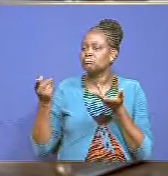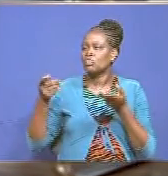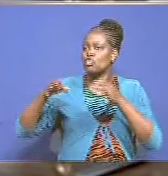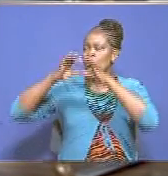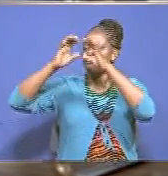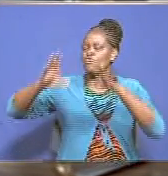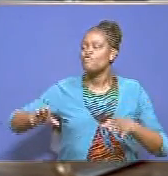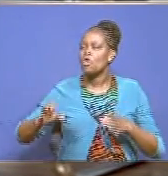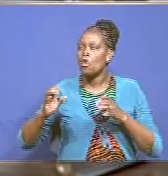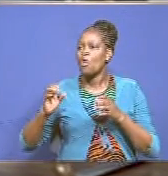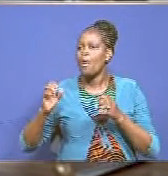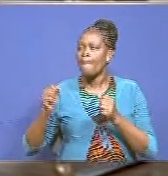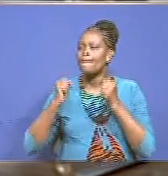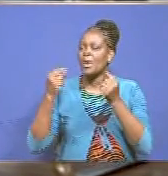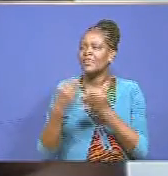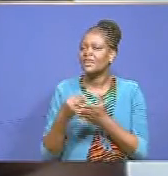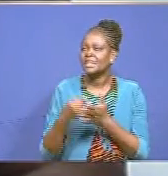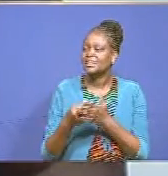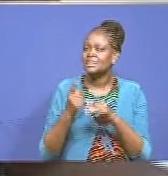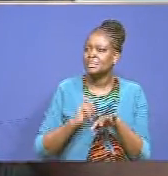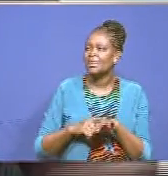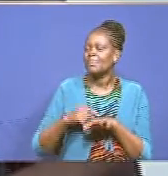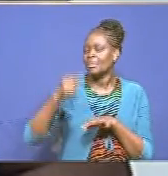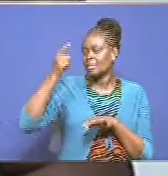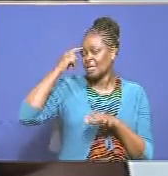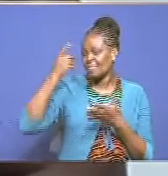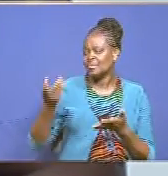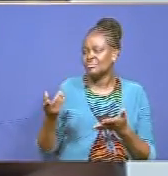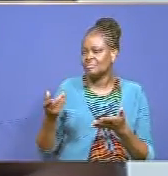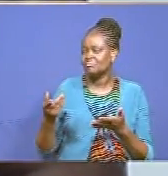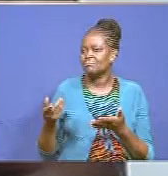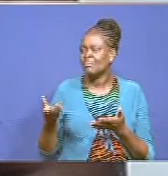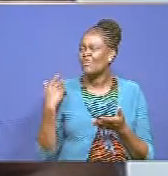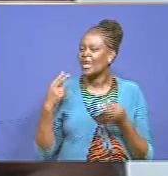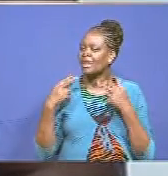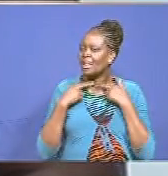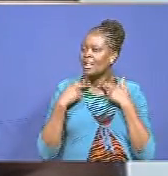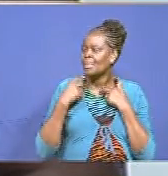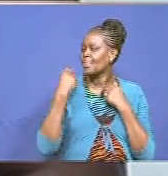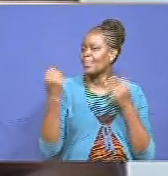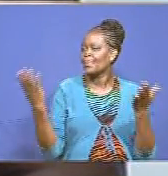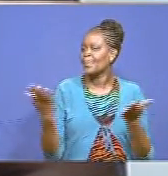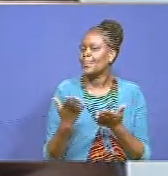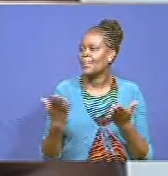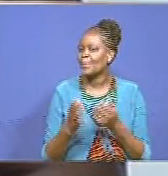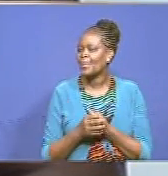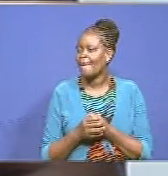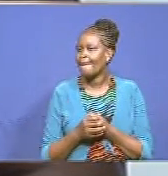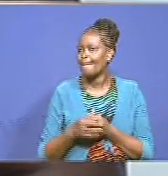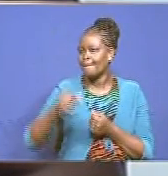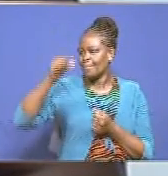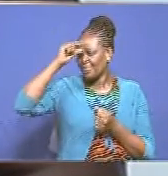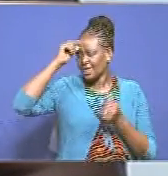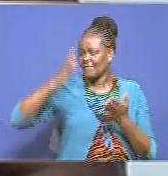power and finances. Yes. And if you look, we just had a stalemate the other day where where the governors